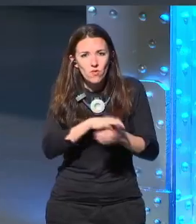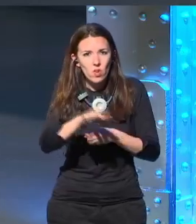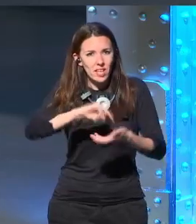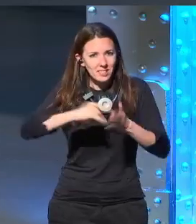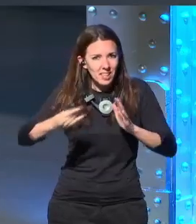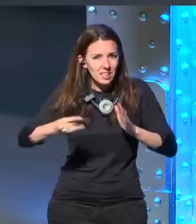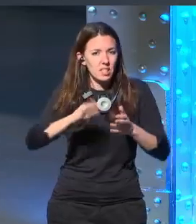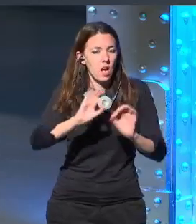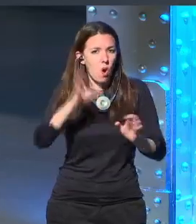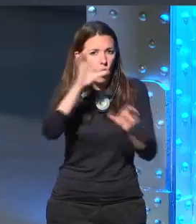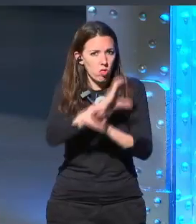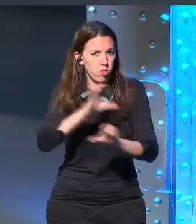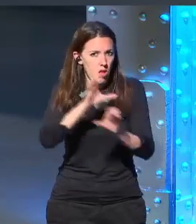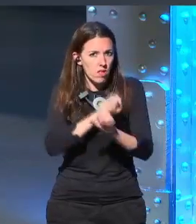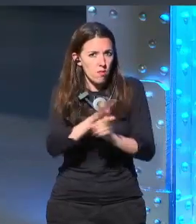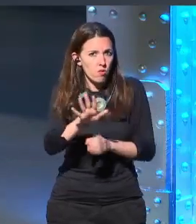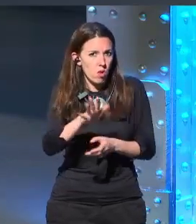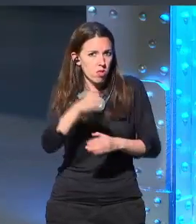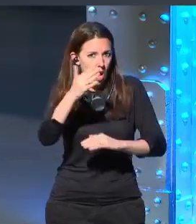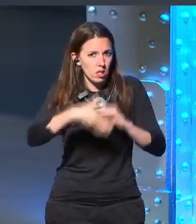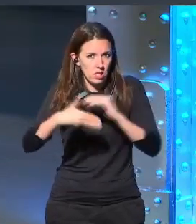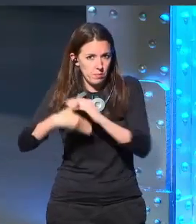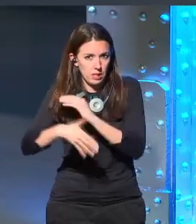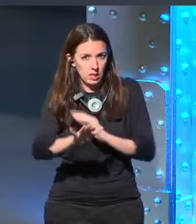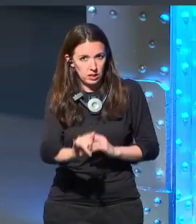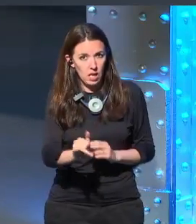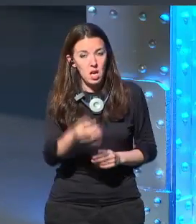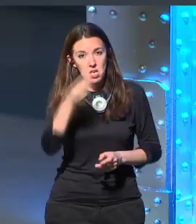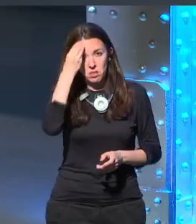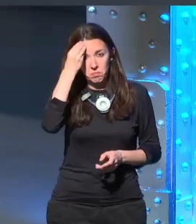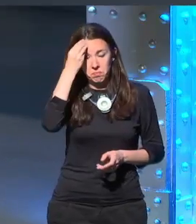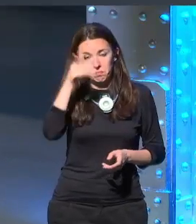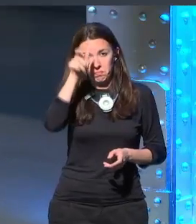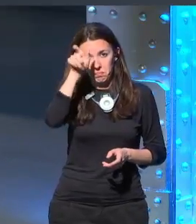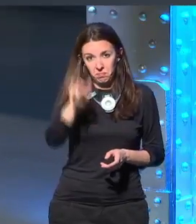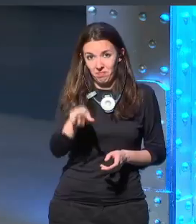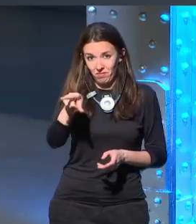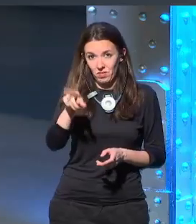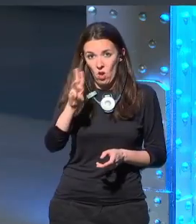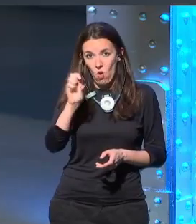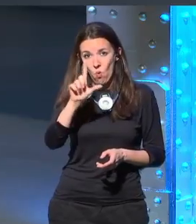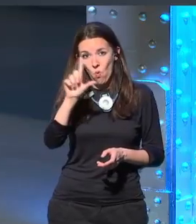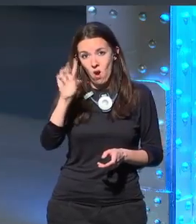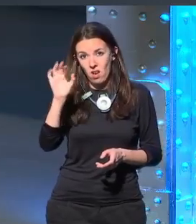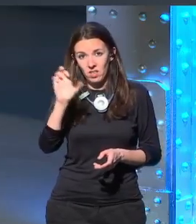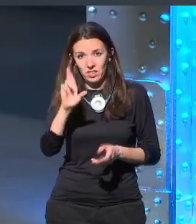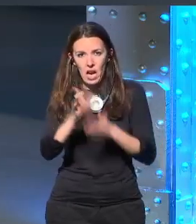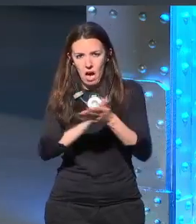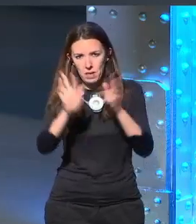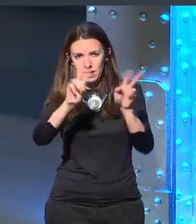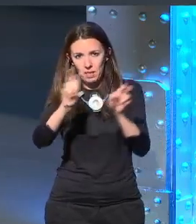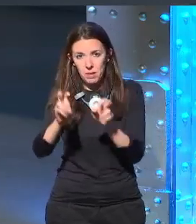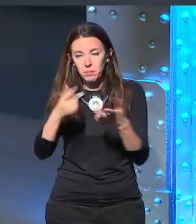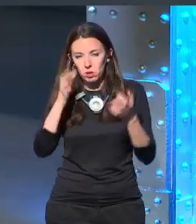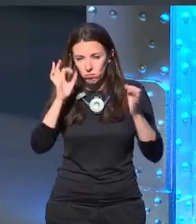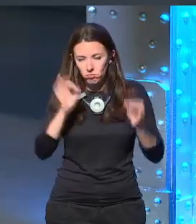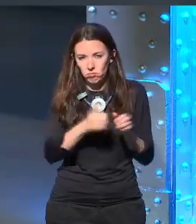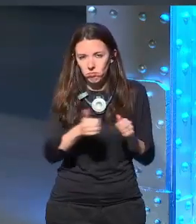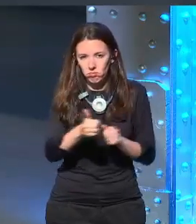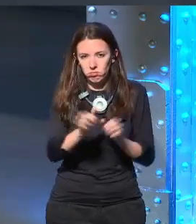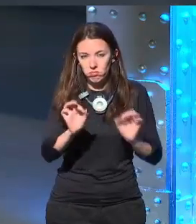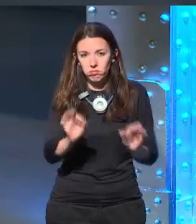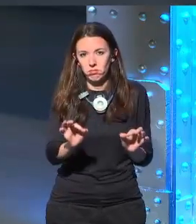his influence and technique has been fairly limited? I think Walter might enlighten us in some of these subjects,